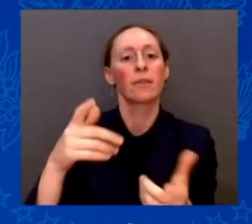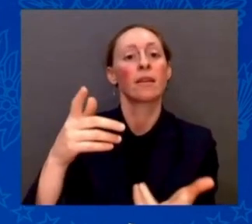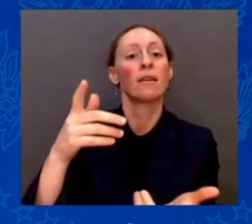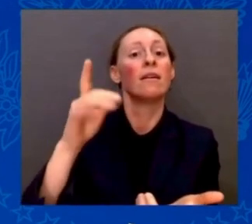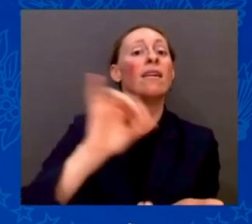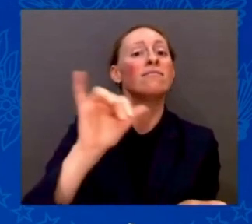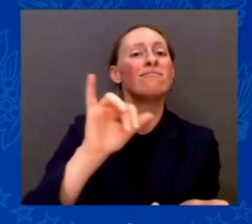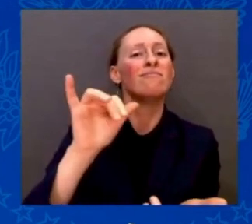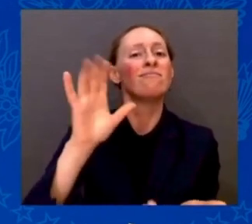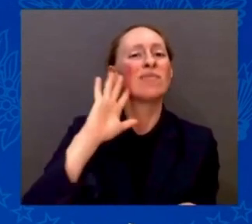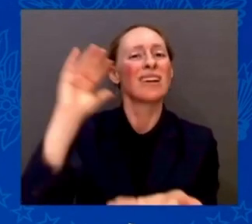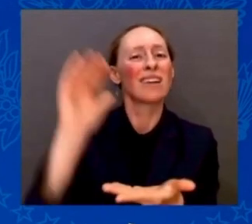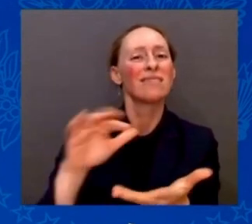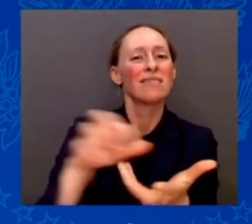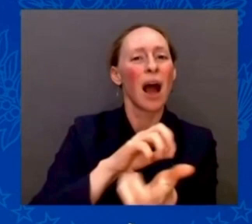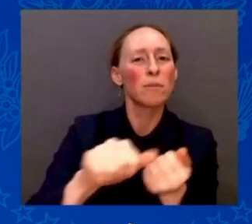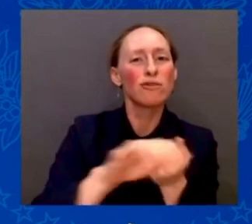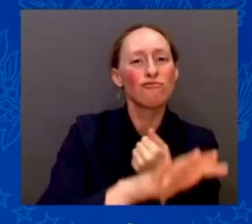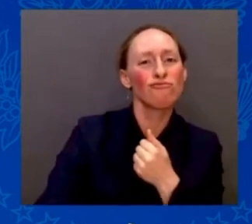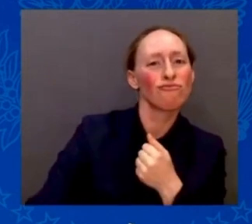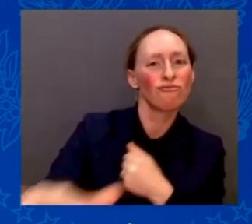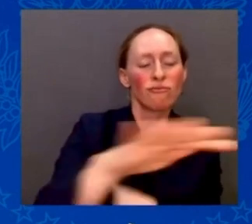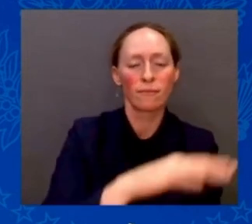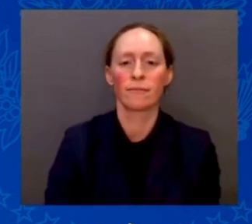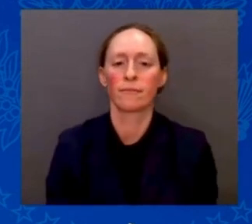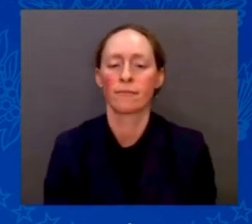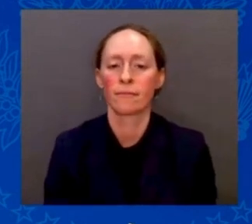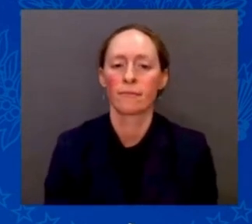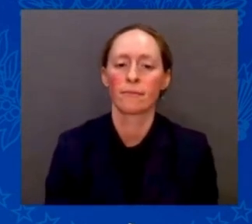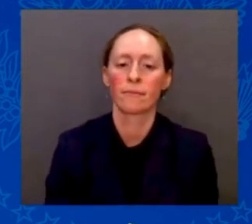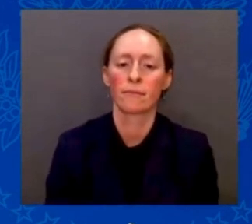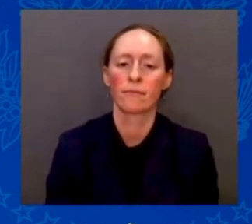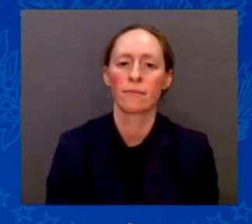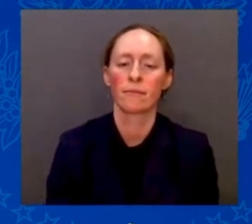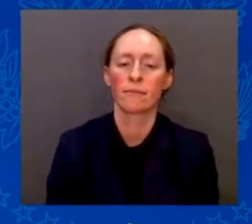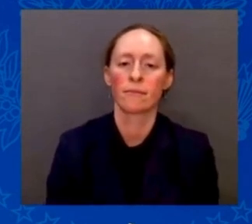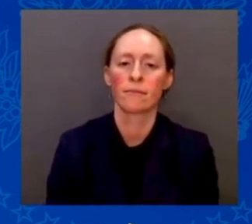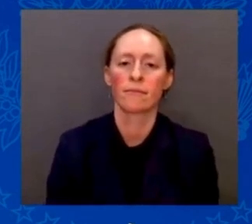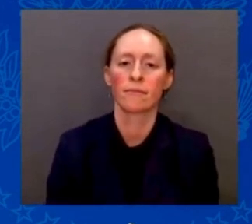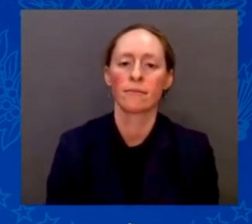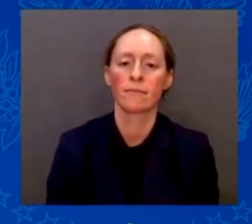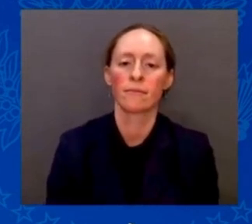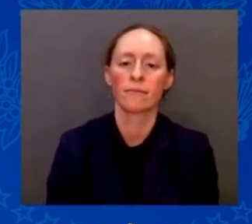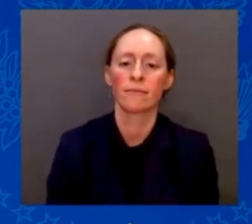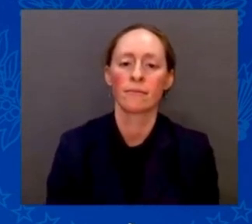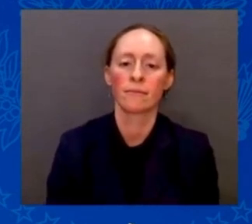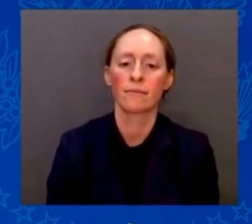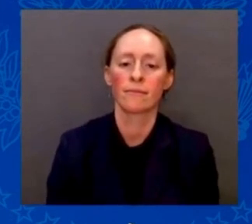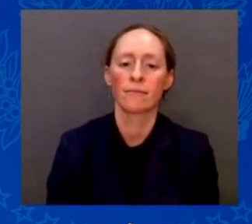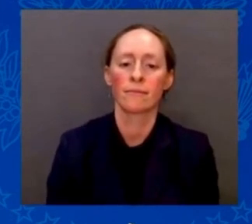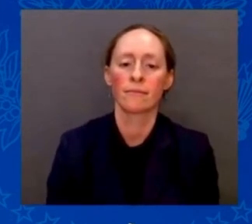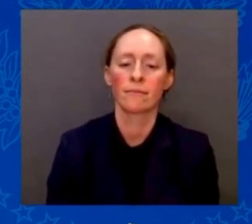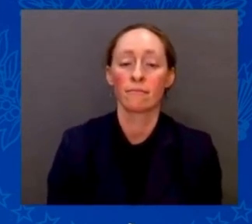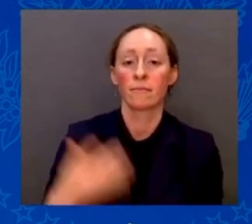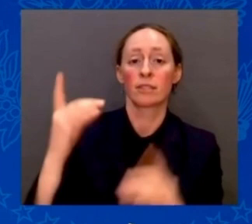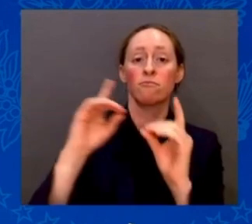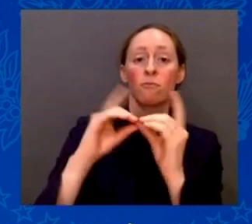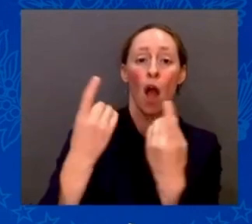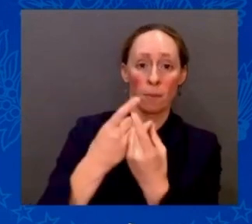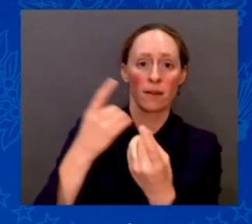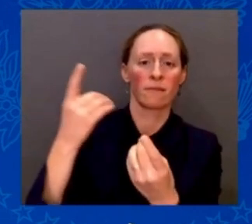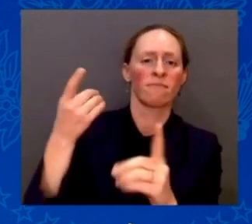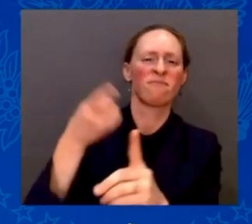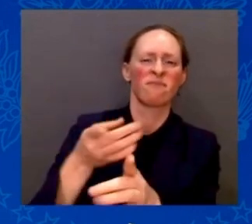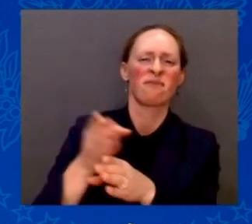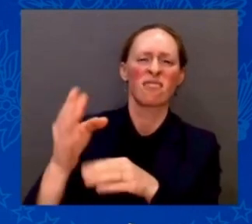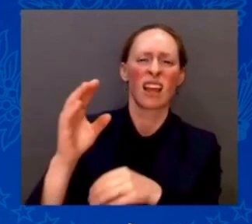Anything else at our disposal. The Department of Energy, and the Secretary, we're going to be talking about this in a minute, accelerated the announcement of this funding to meet